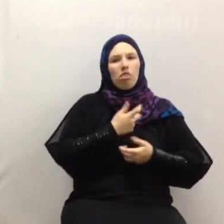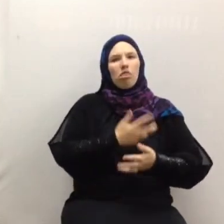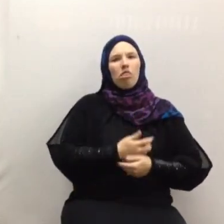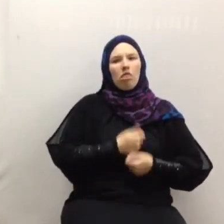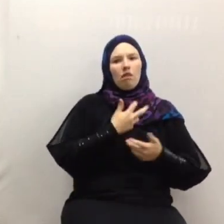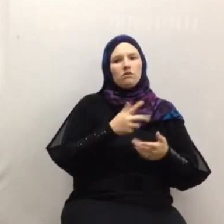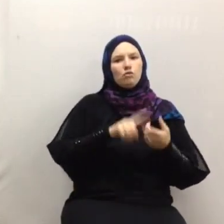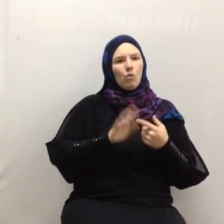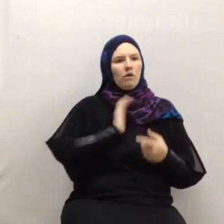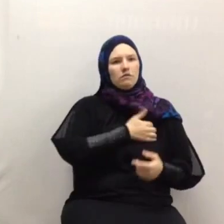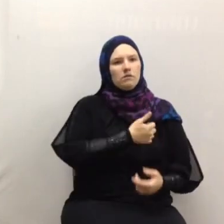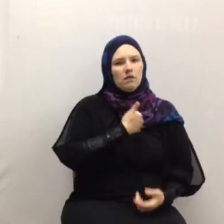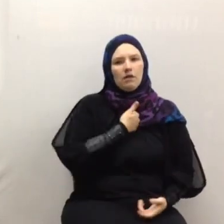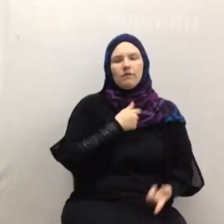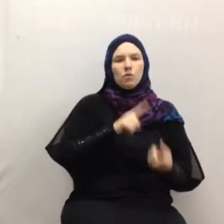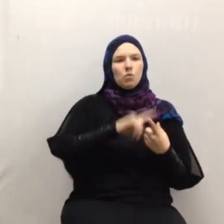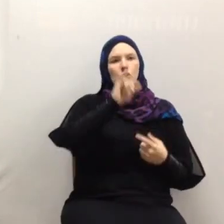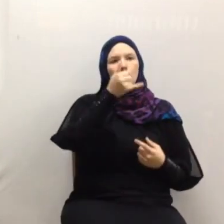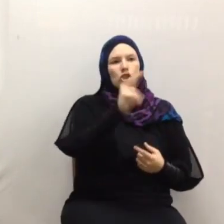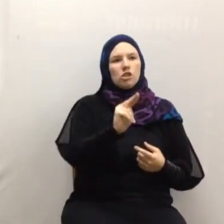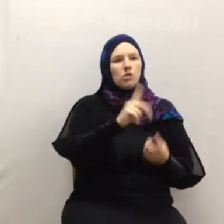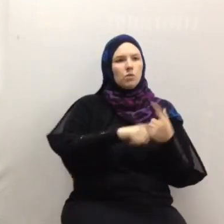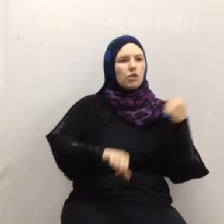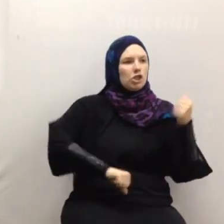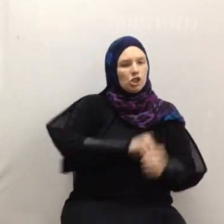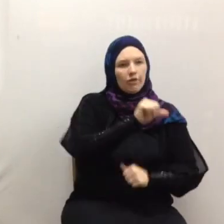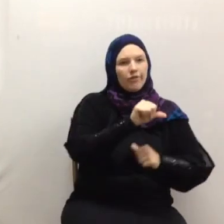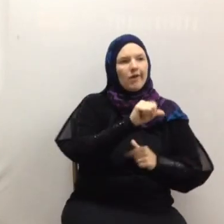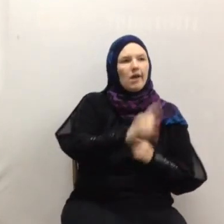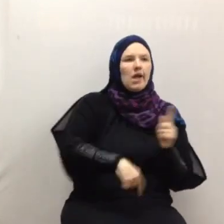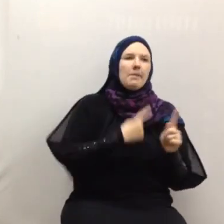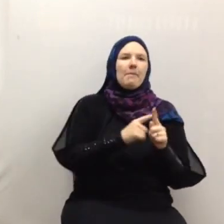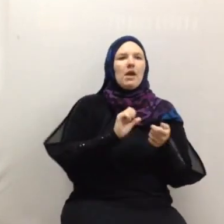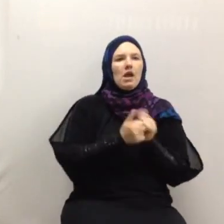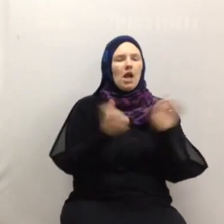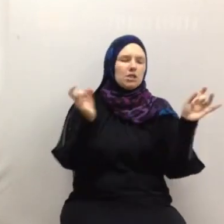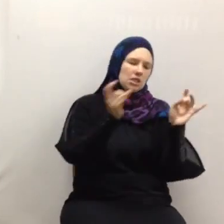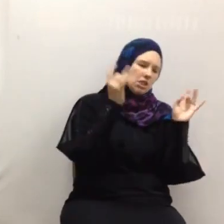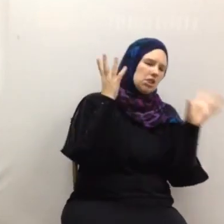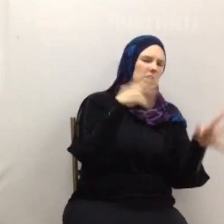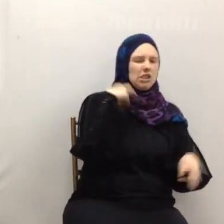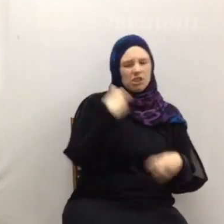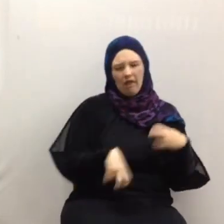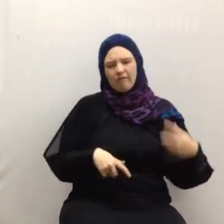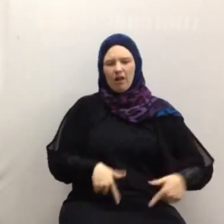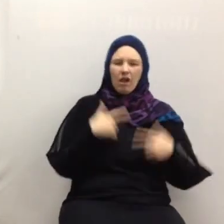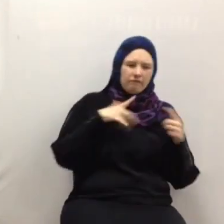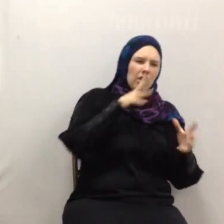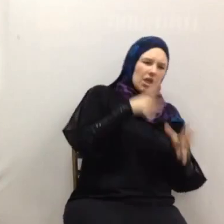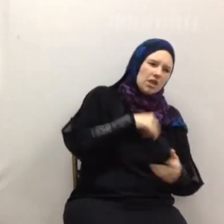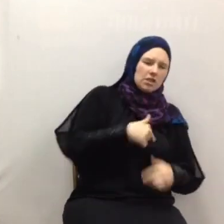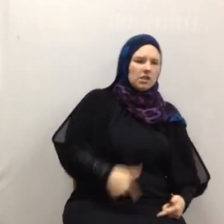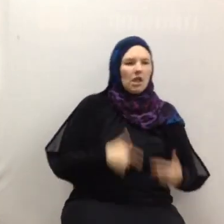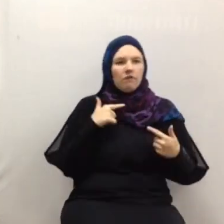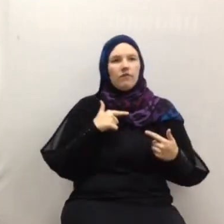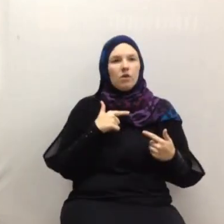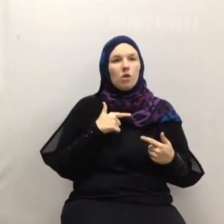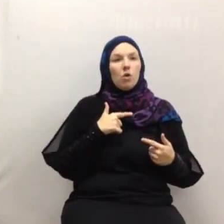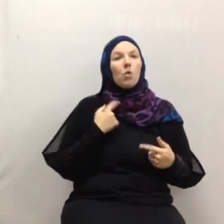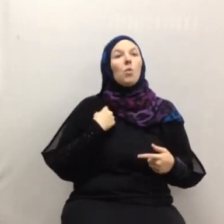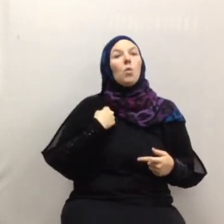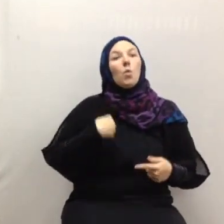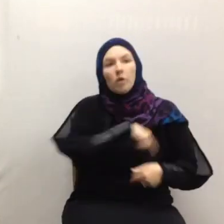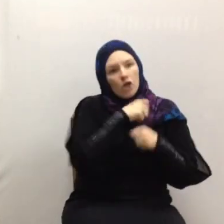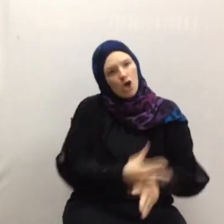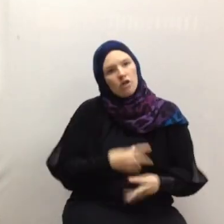to the jinn or to each other about how miserable and difficult this life is? We make it difficult.